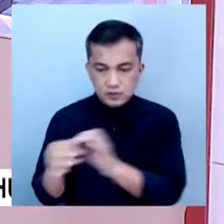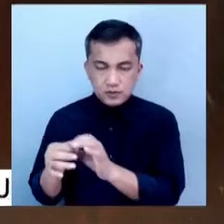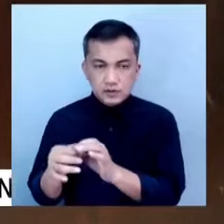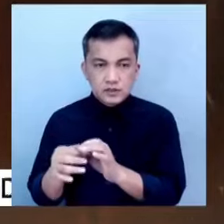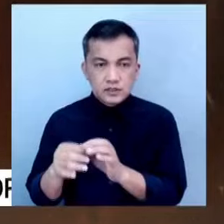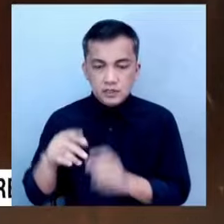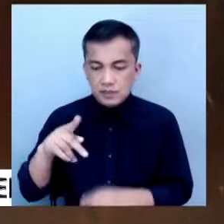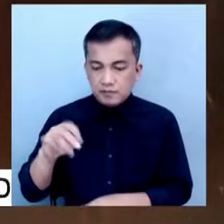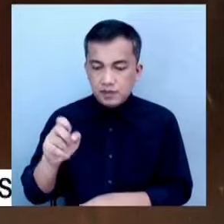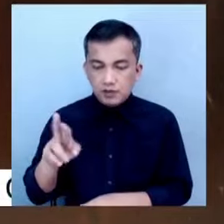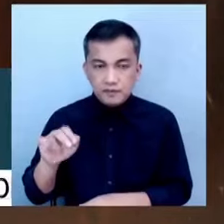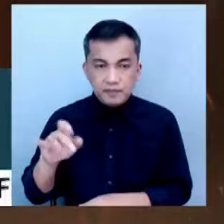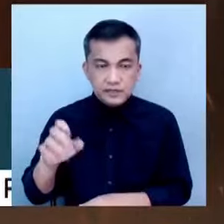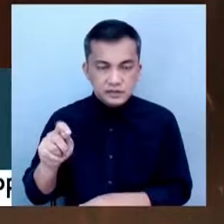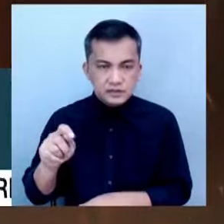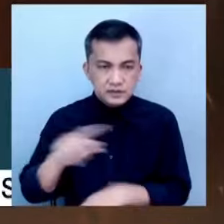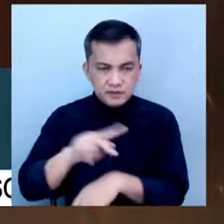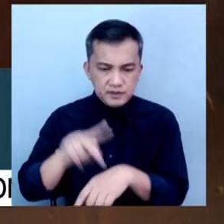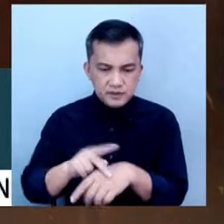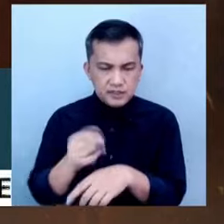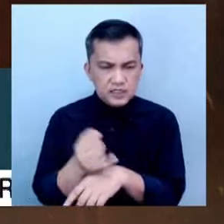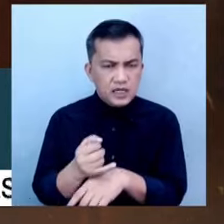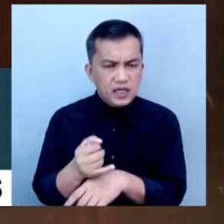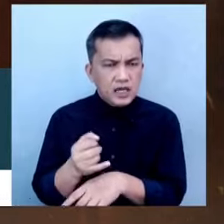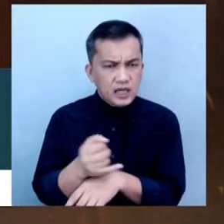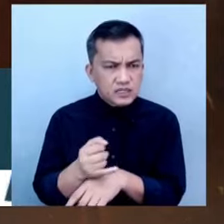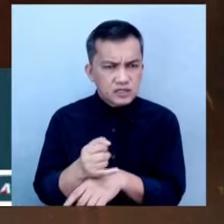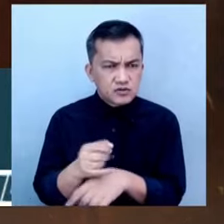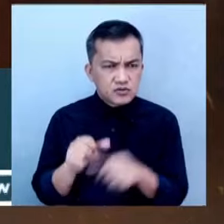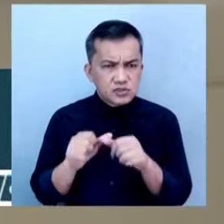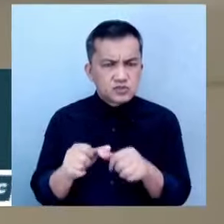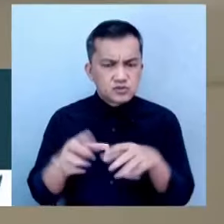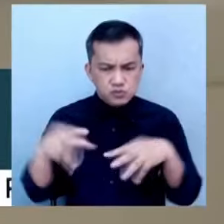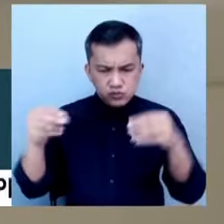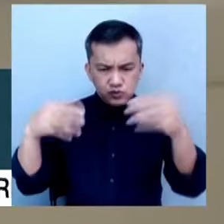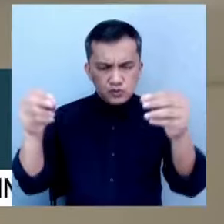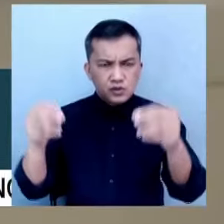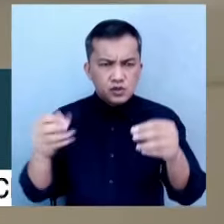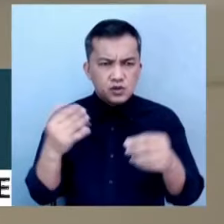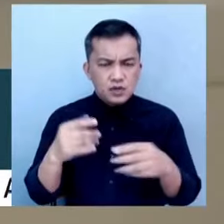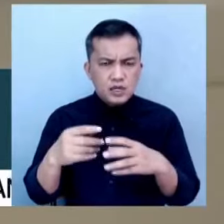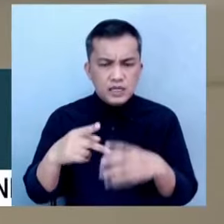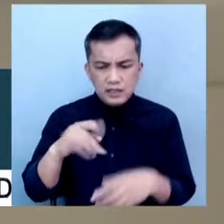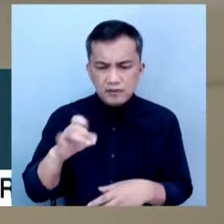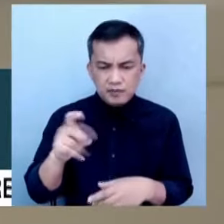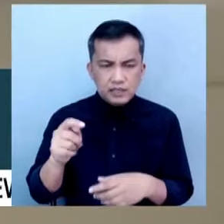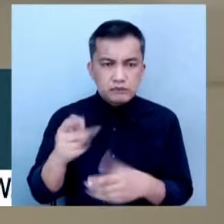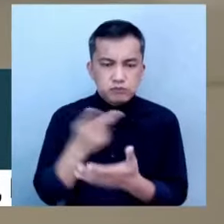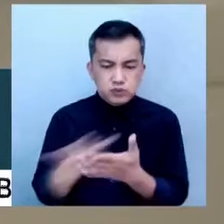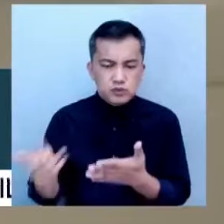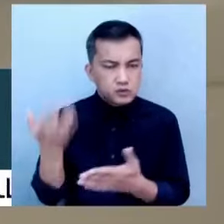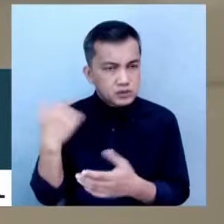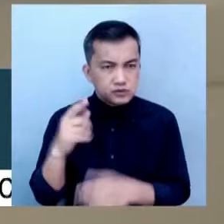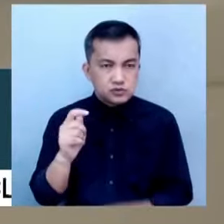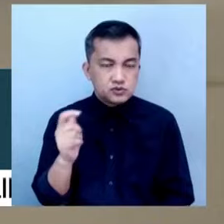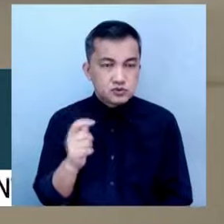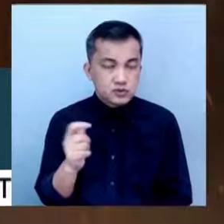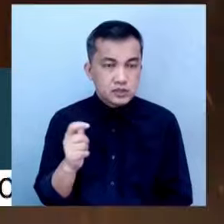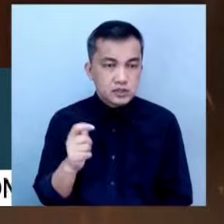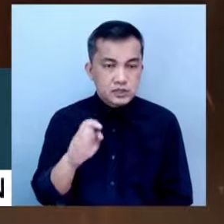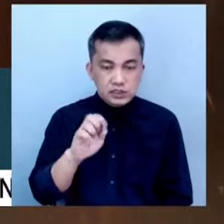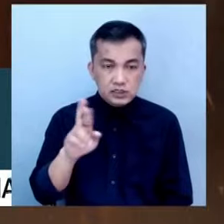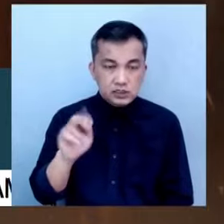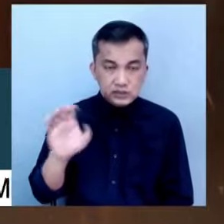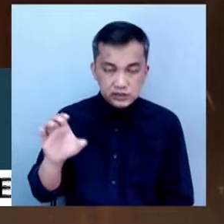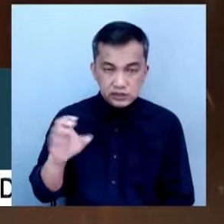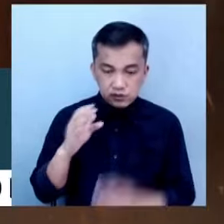Island. That's as the island continues to experience a widespread blackout after its power plants failed Tuesday. The ERC says communication between